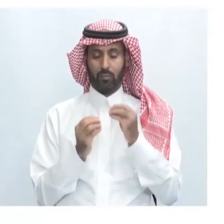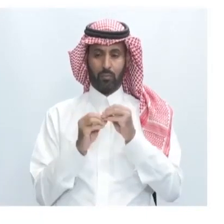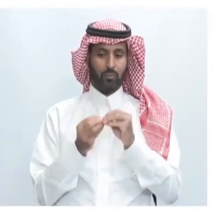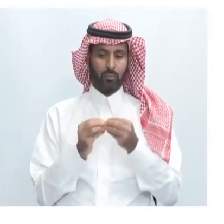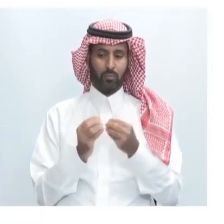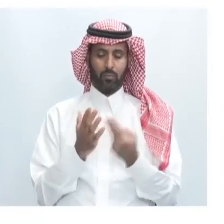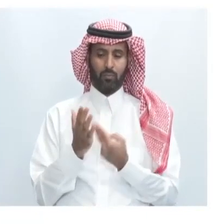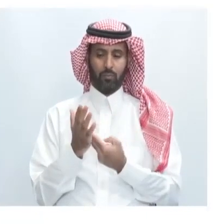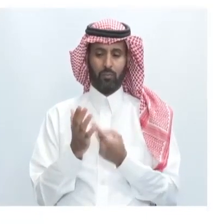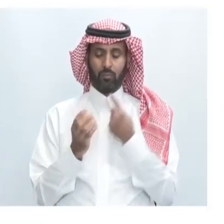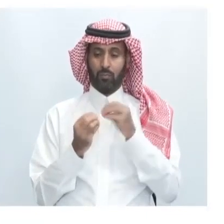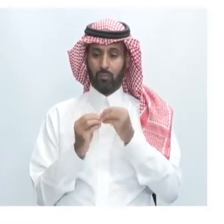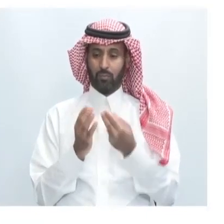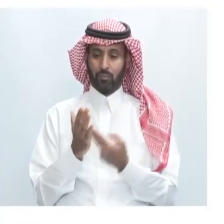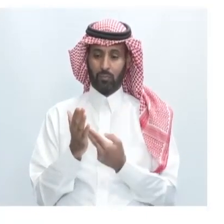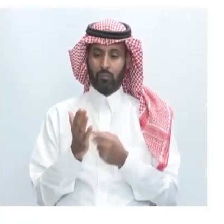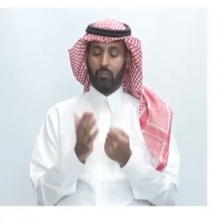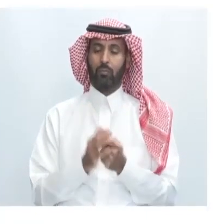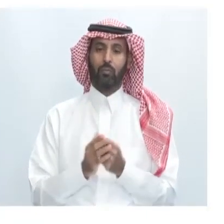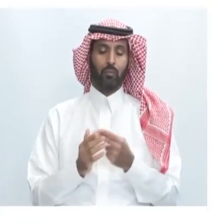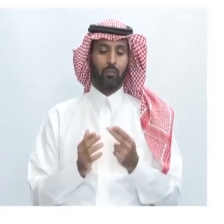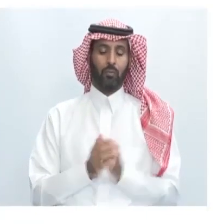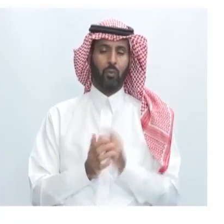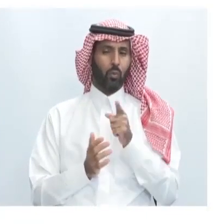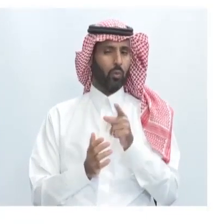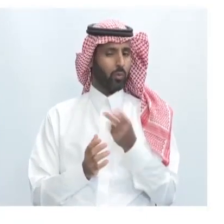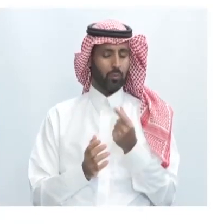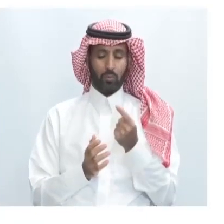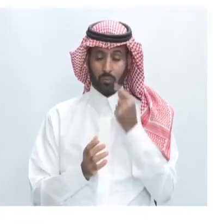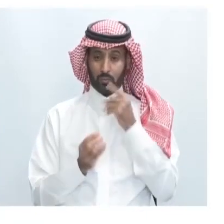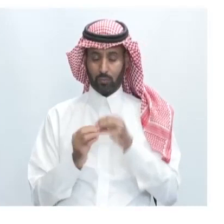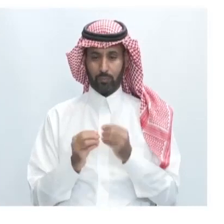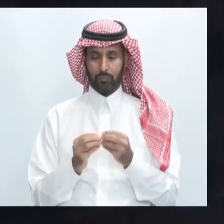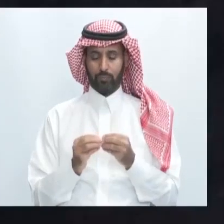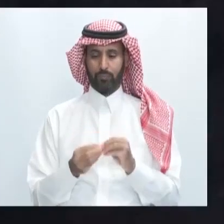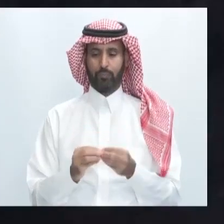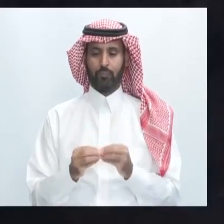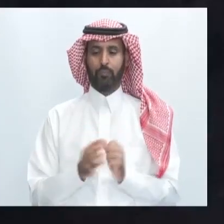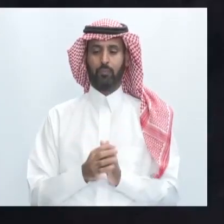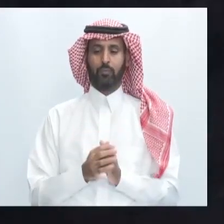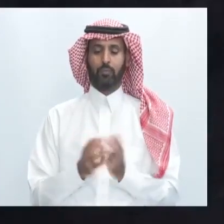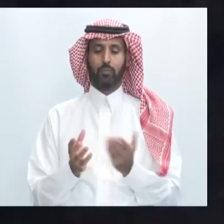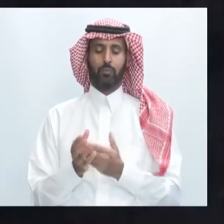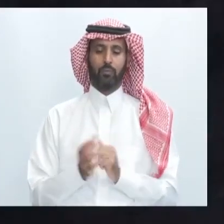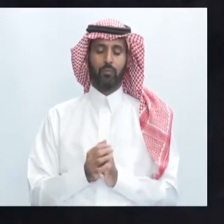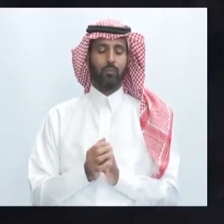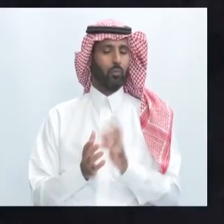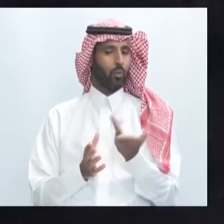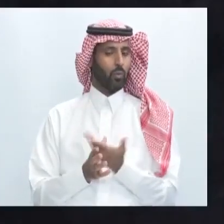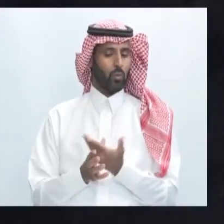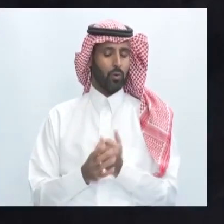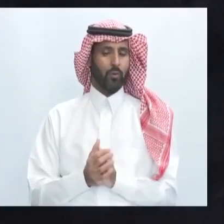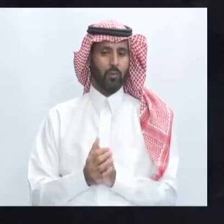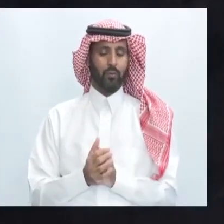color. So what's your favorite color and why? What's your favorite color